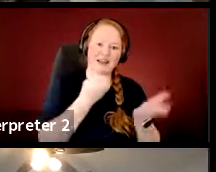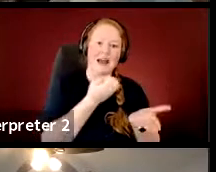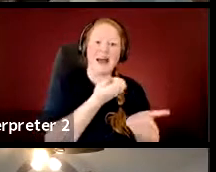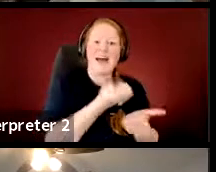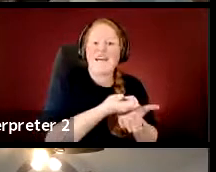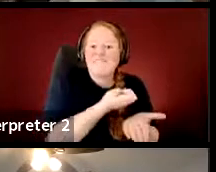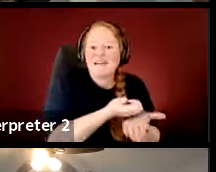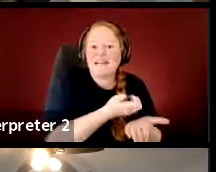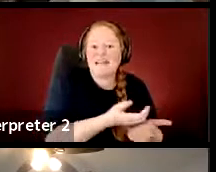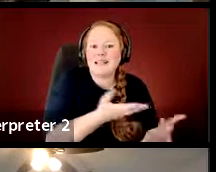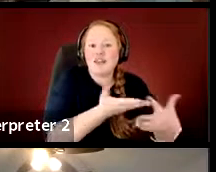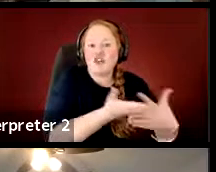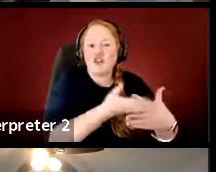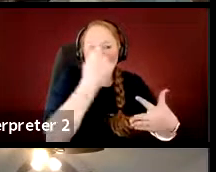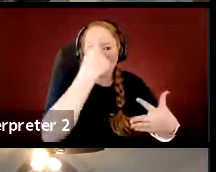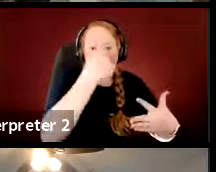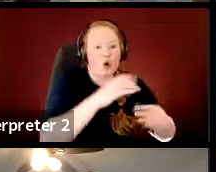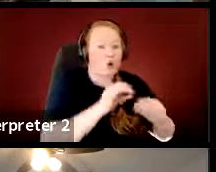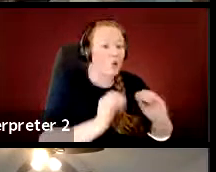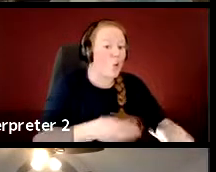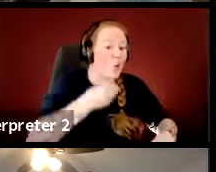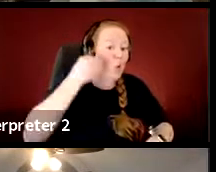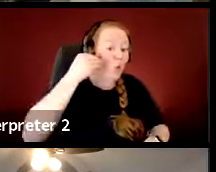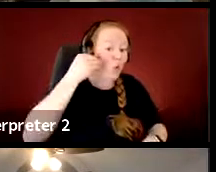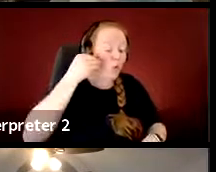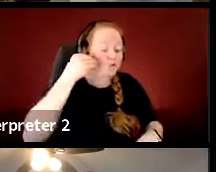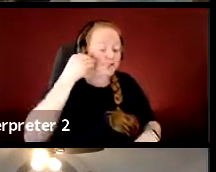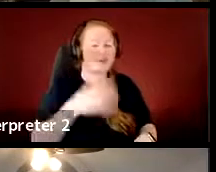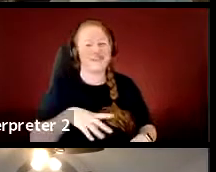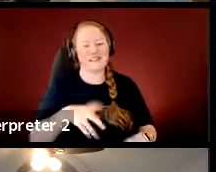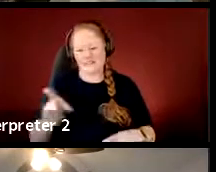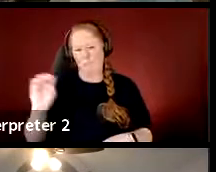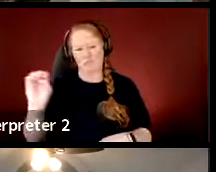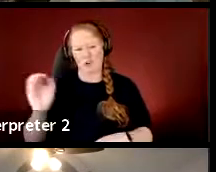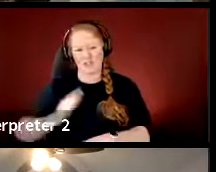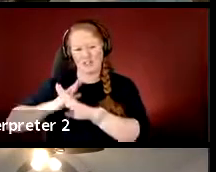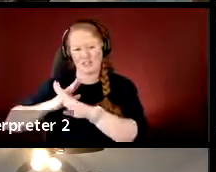for homelessness, especially considering that emergency shelter can